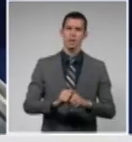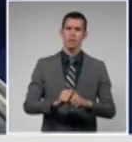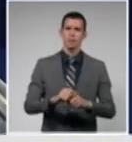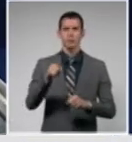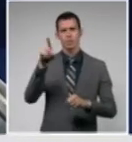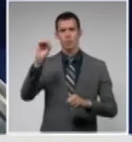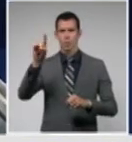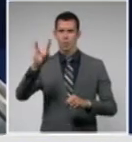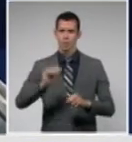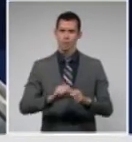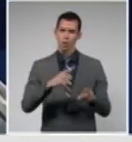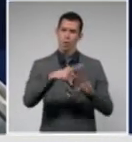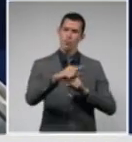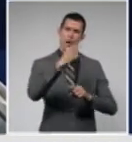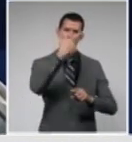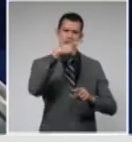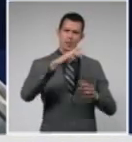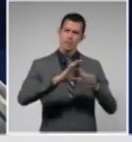174 from Sancti Spiritus,